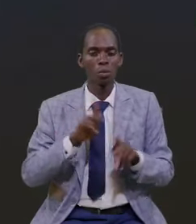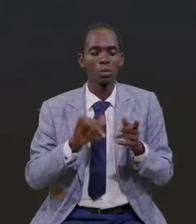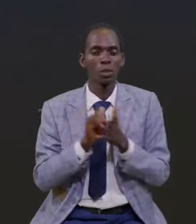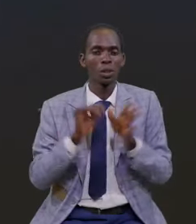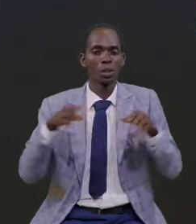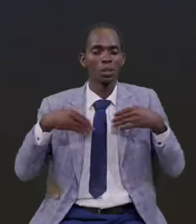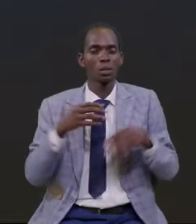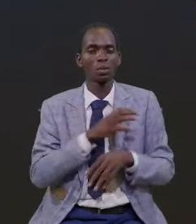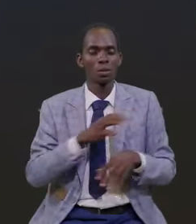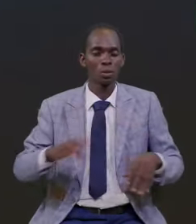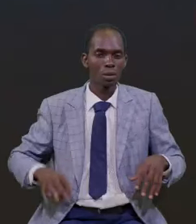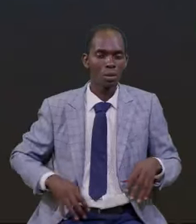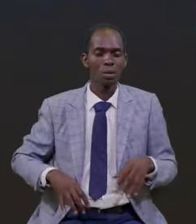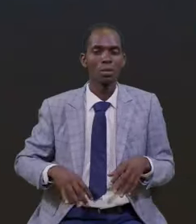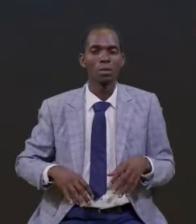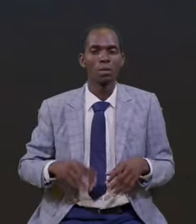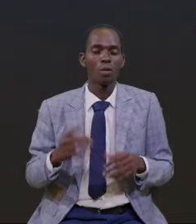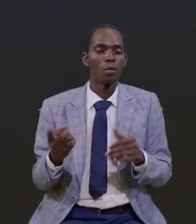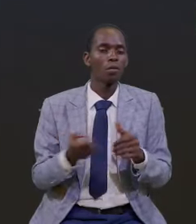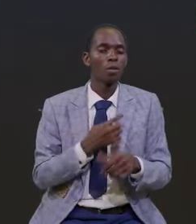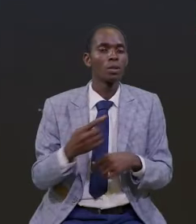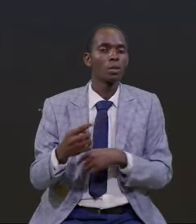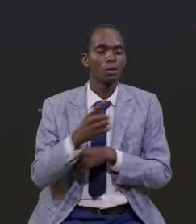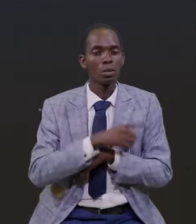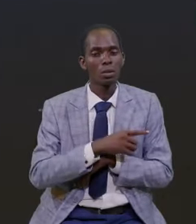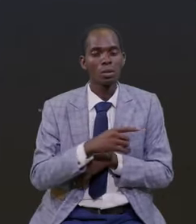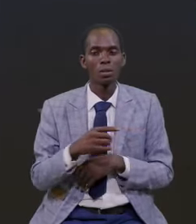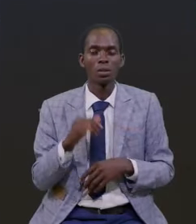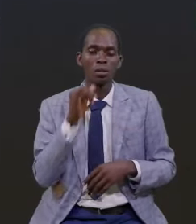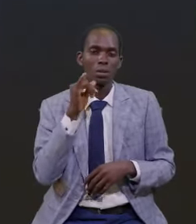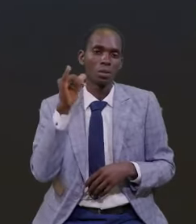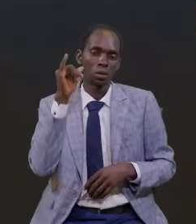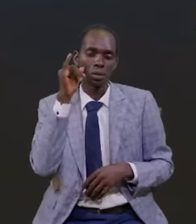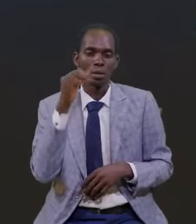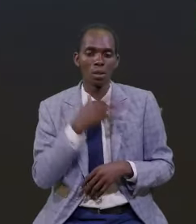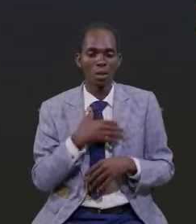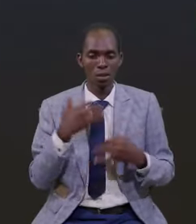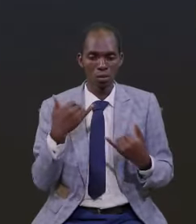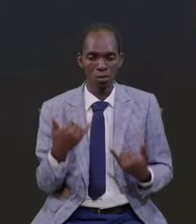yesterday, and today. Please, we'll meet